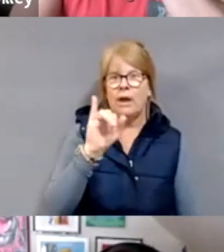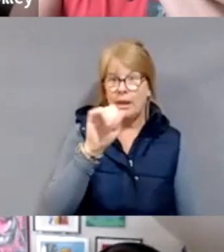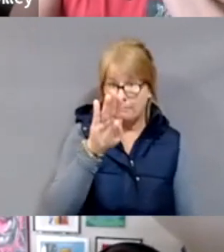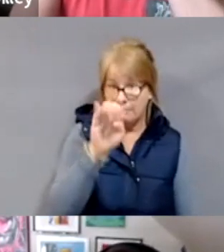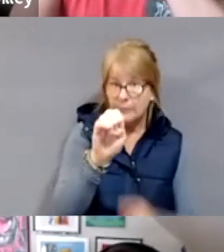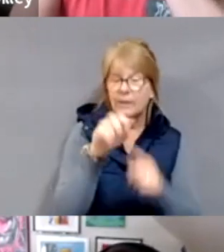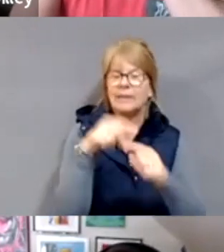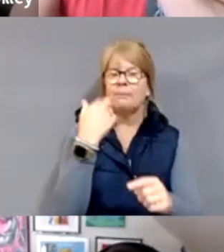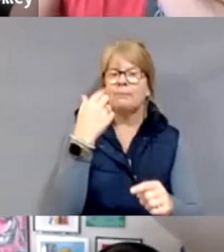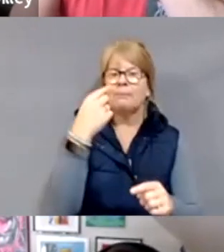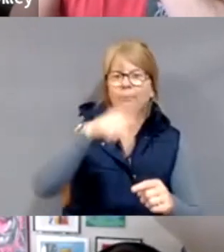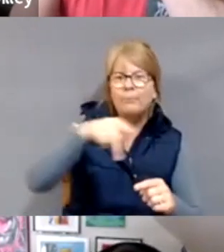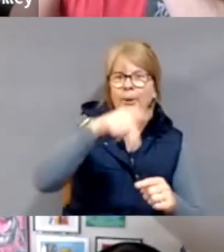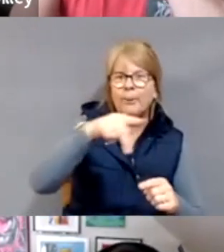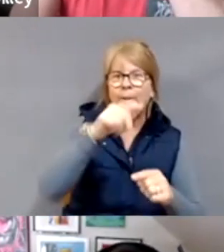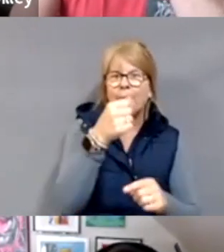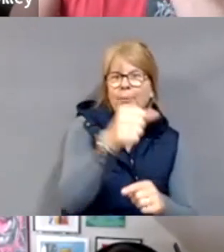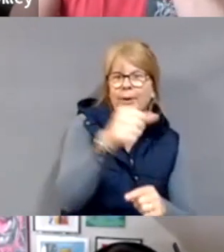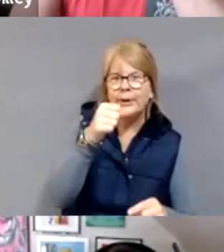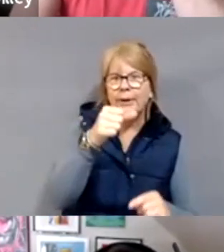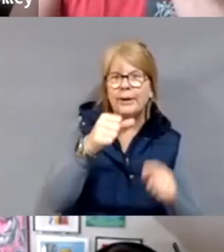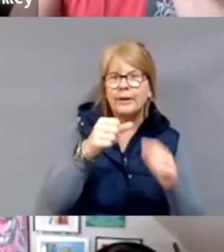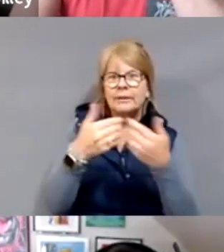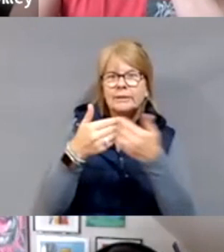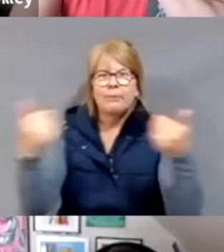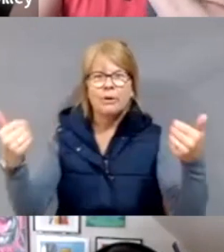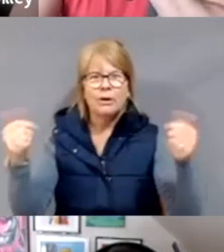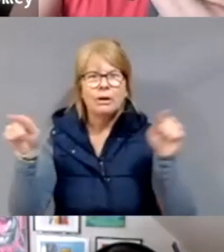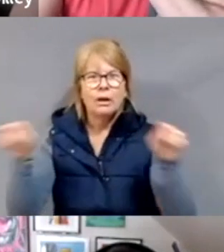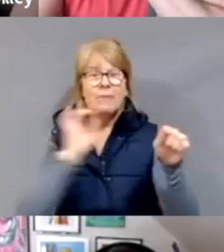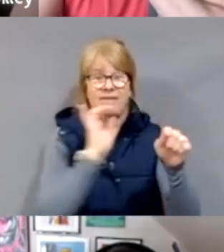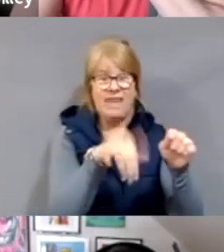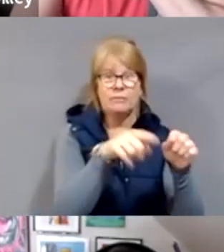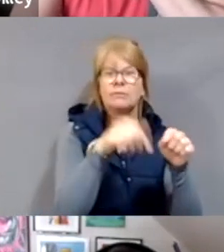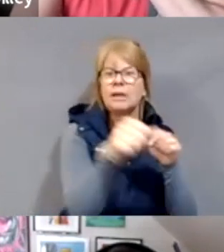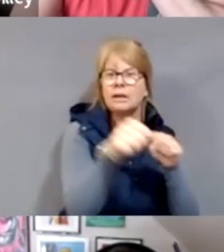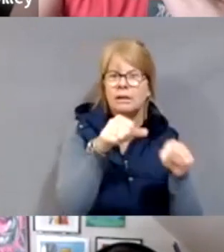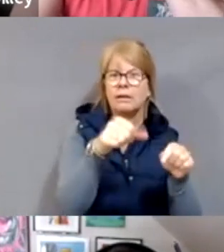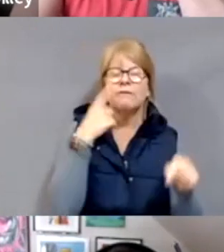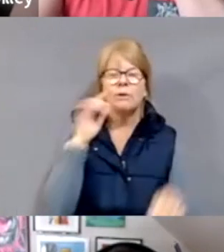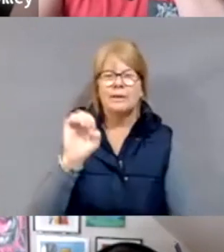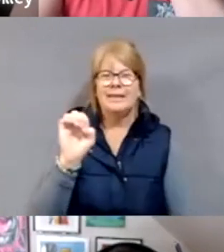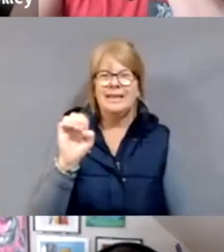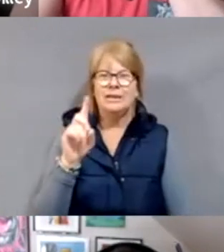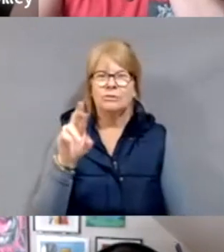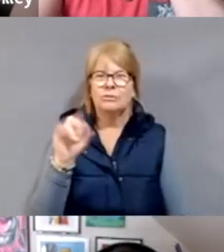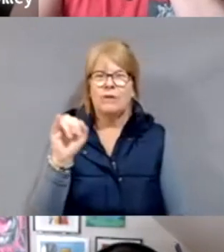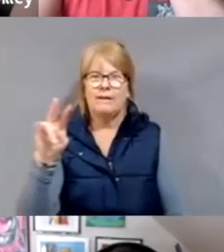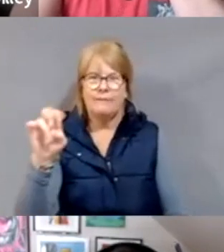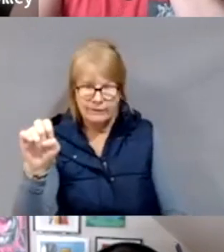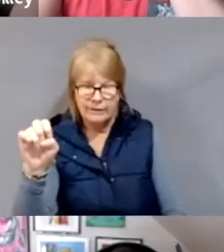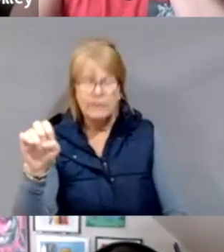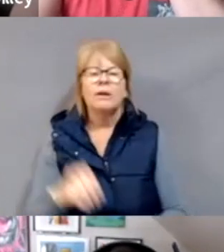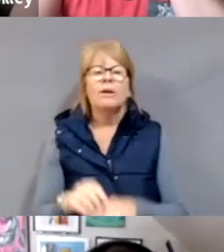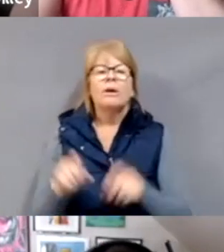side that does not look like it's part of the same page, but that is the correct button to subscribe for the E-Drive. The other thing that I was just